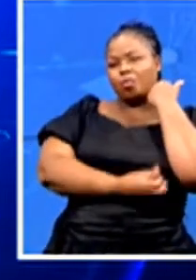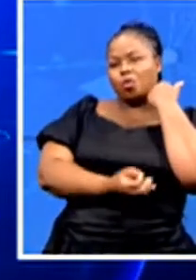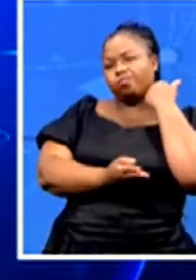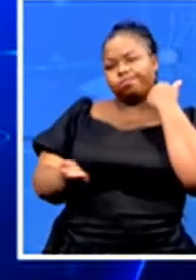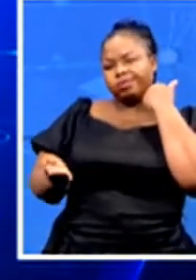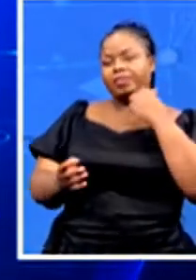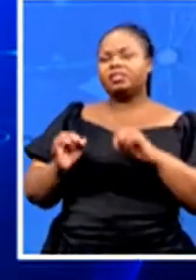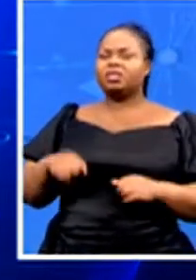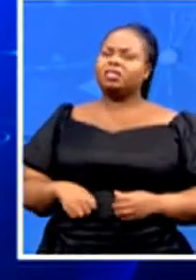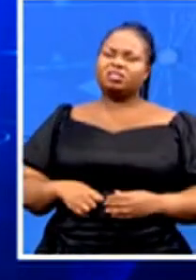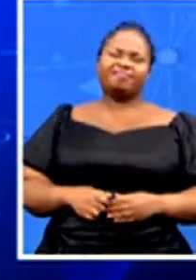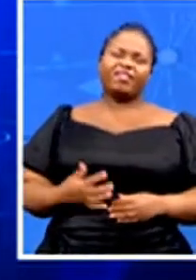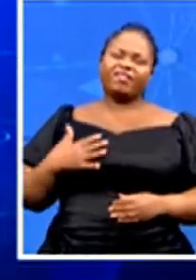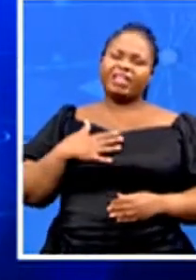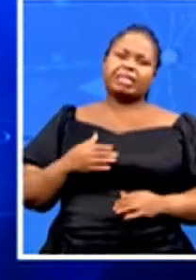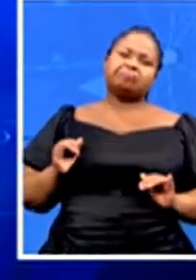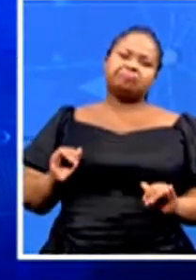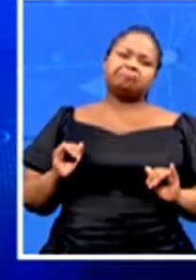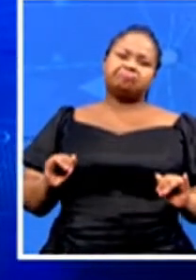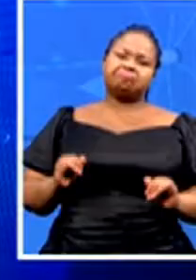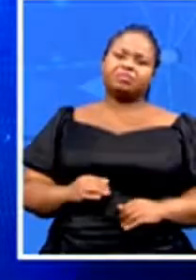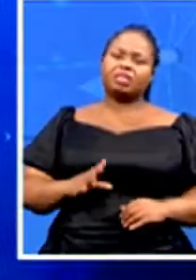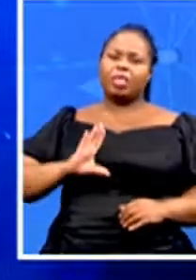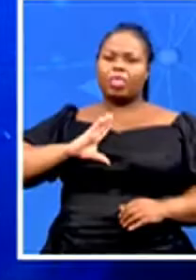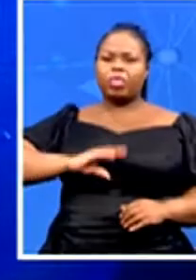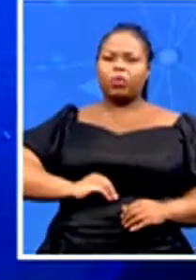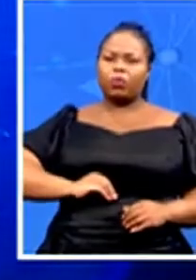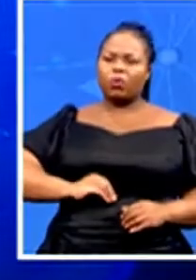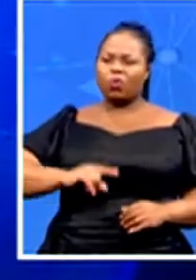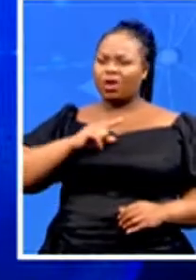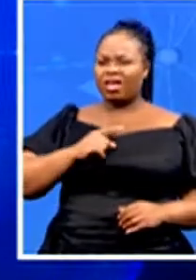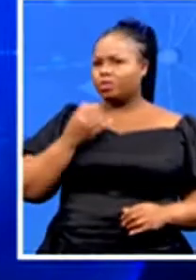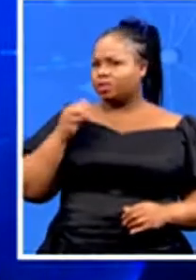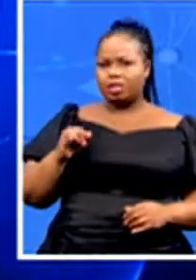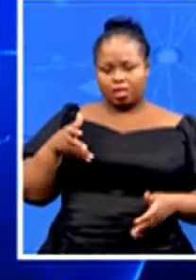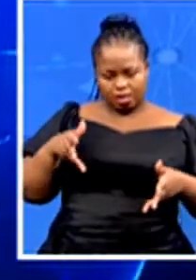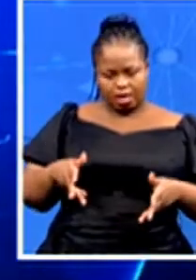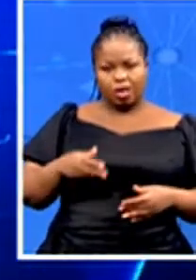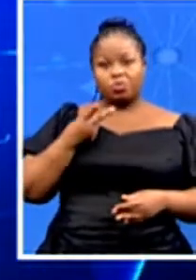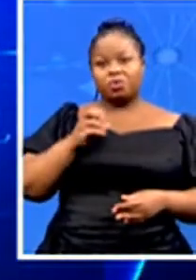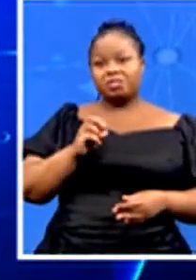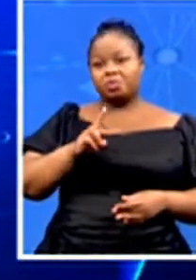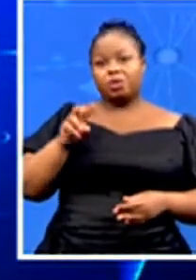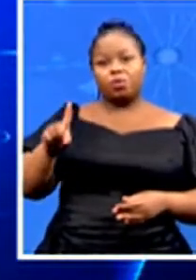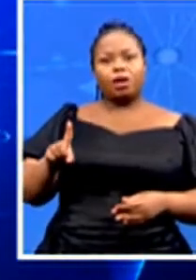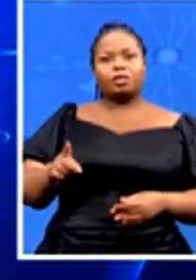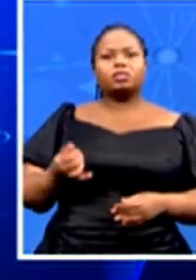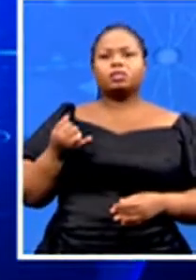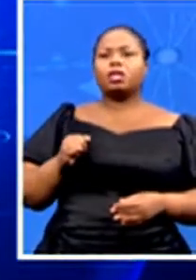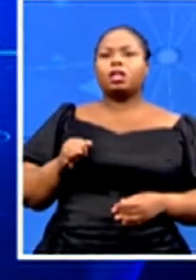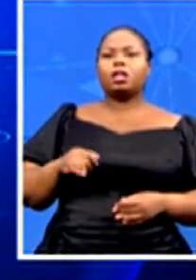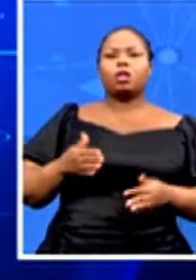you still see in 2021 that there are communities that share communal taps, that share communal